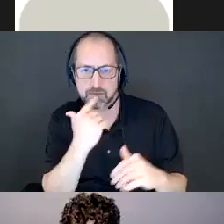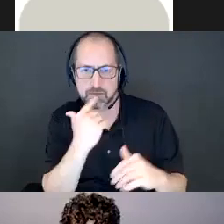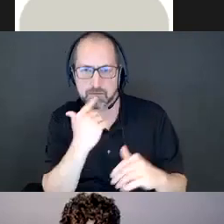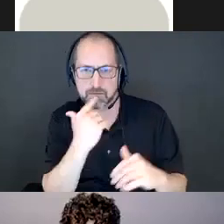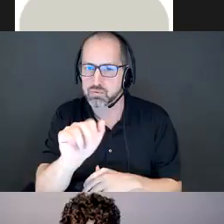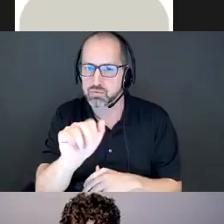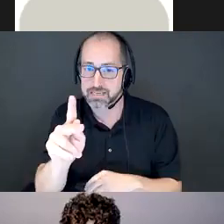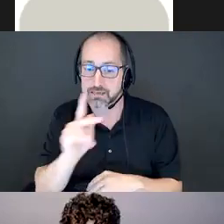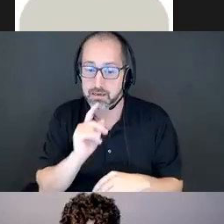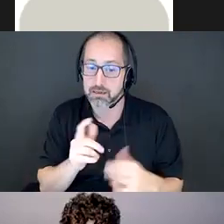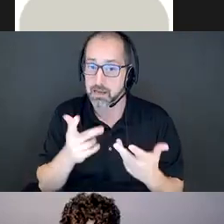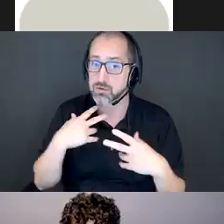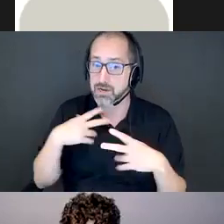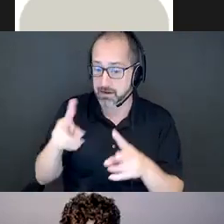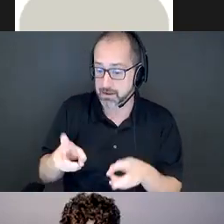of the slides.